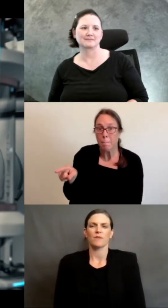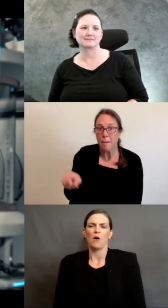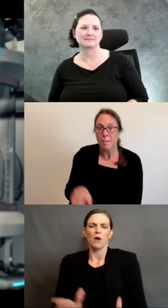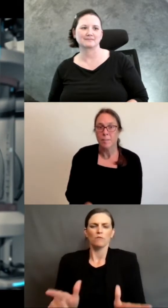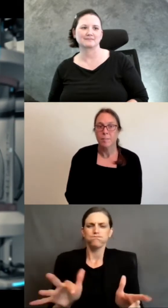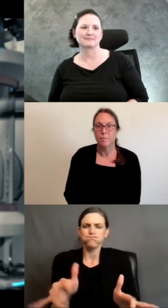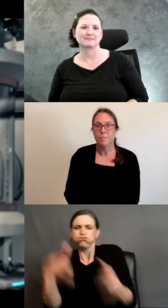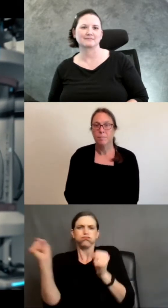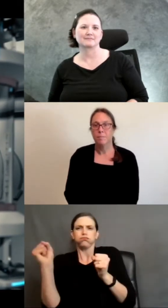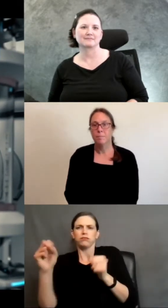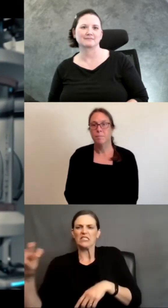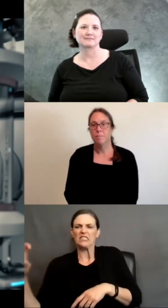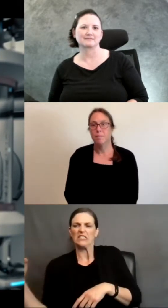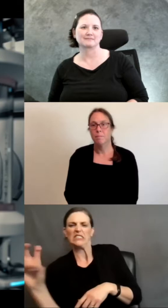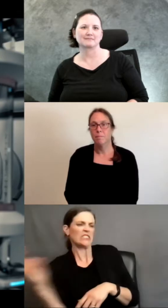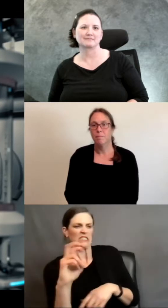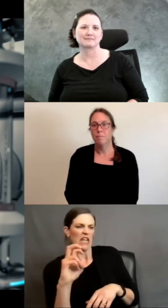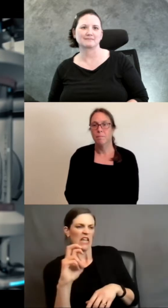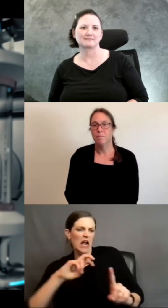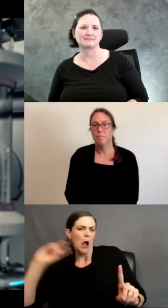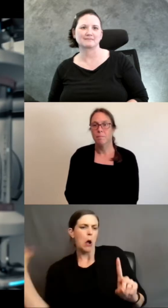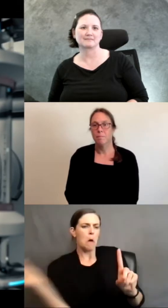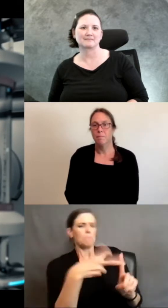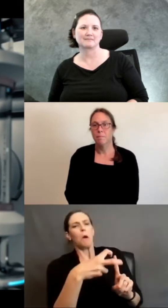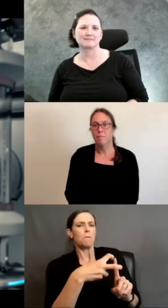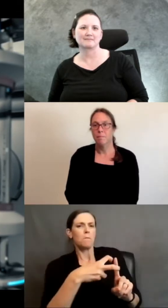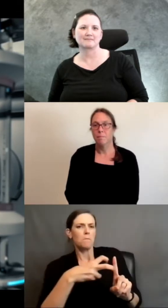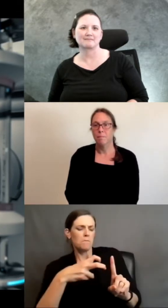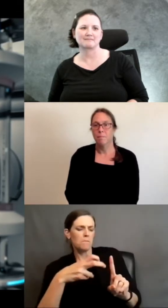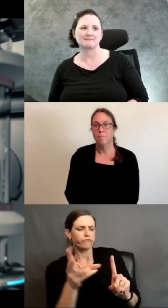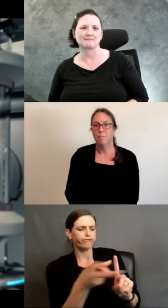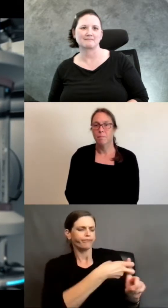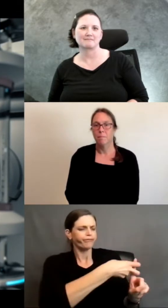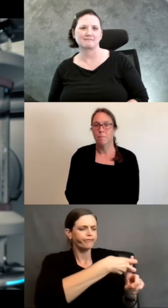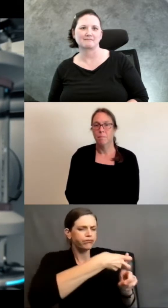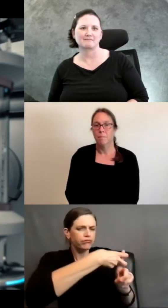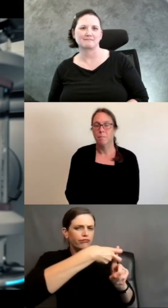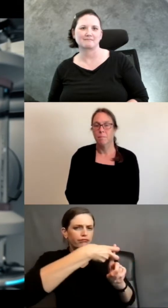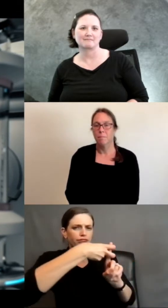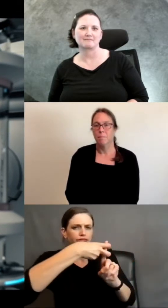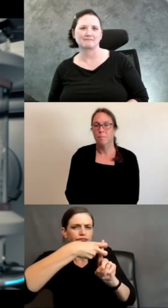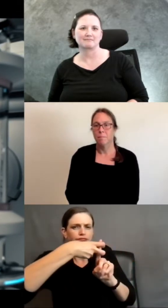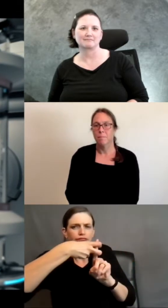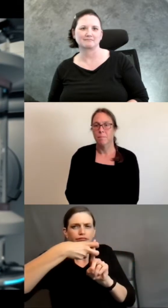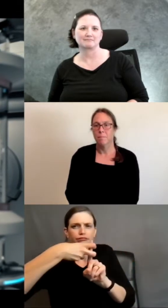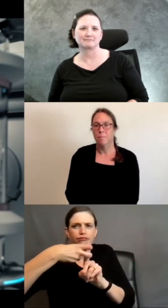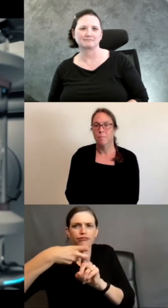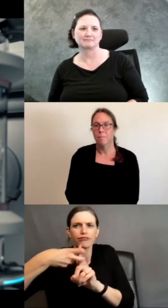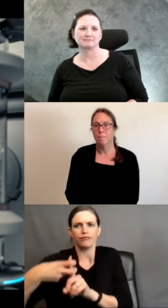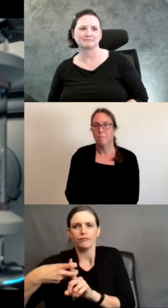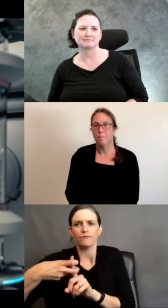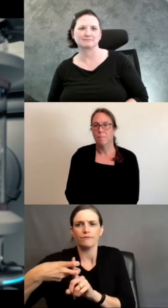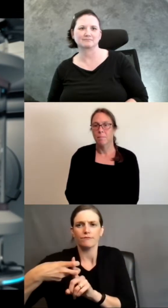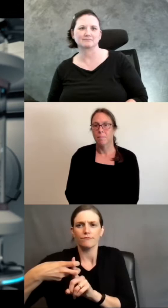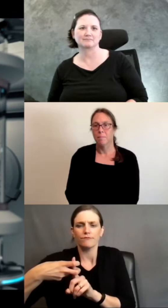snake lunges from Revan's shoulder, slithers over to Brad, coils around him, and brings him